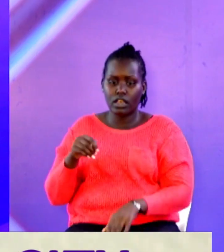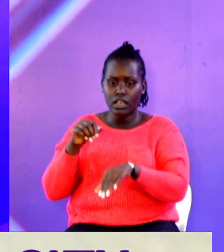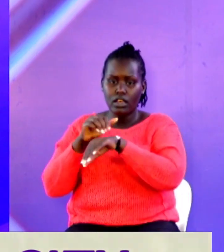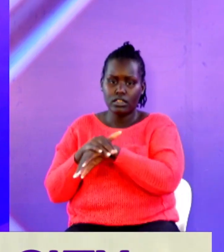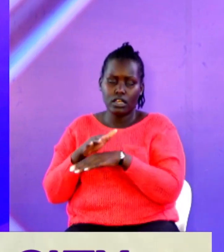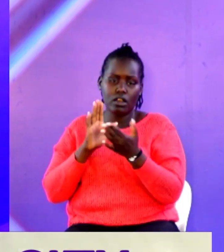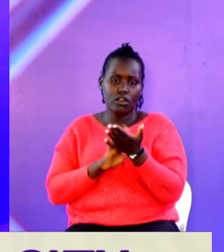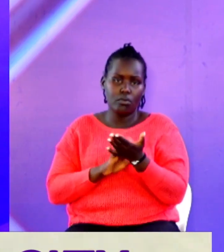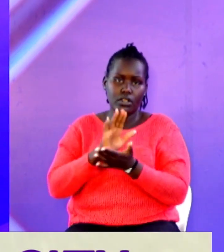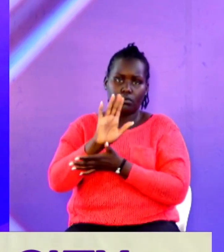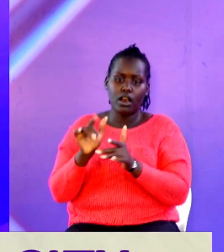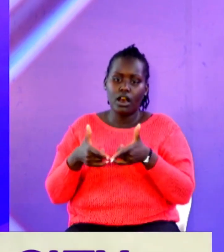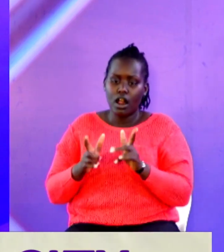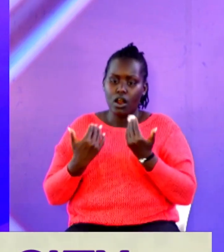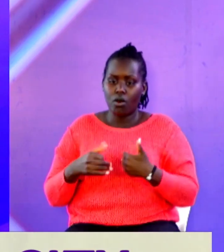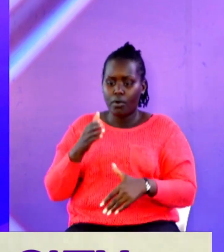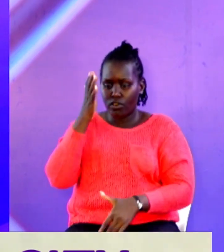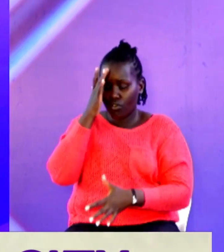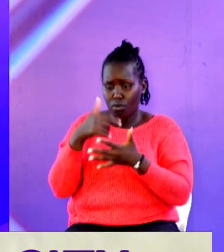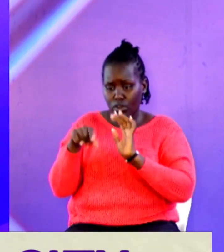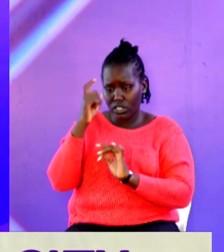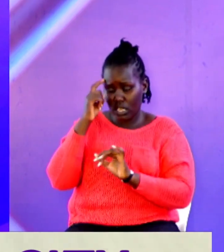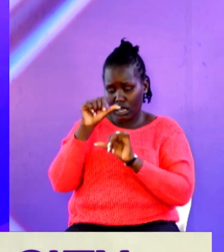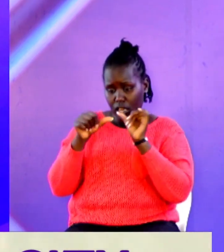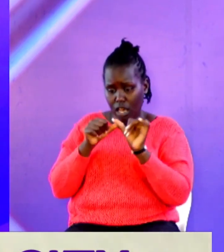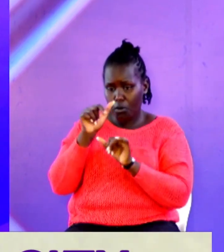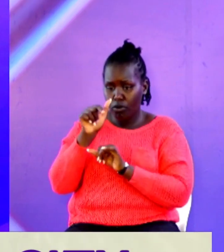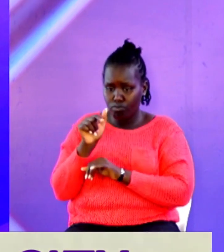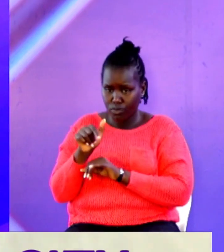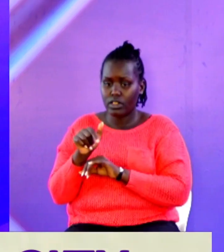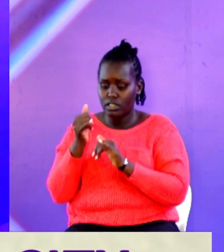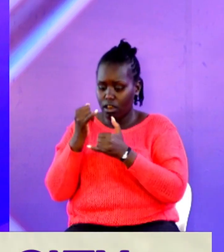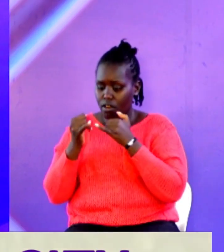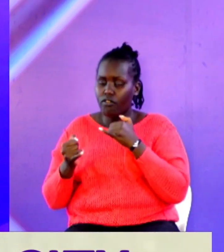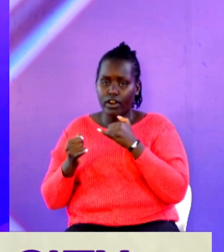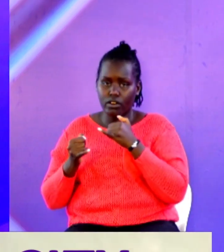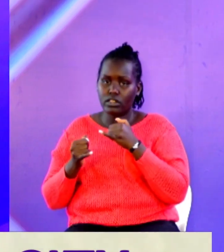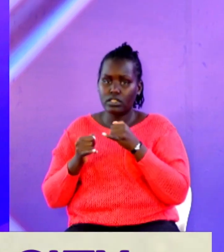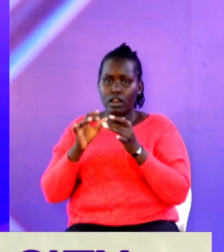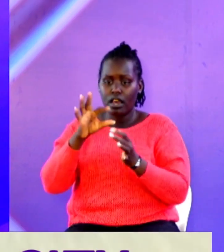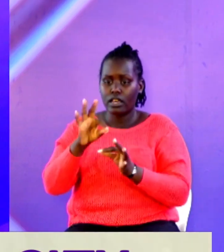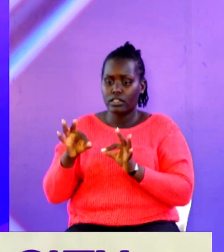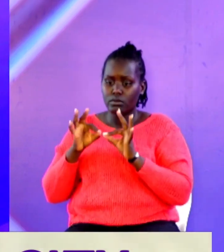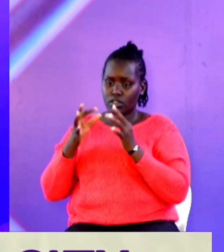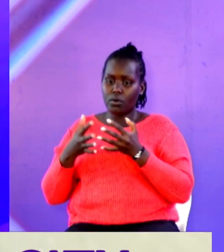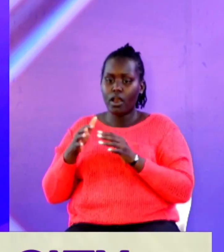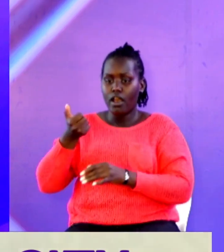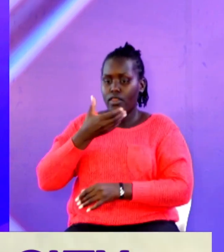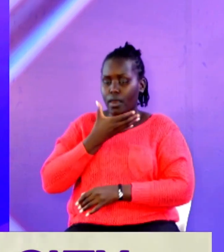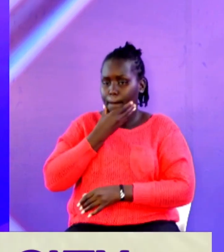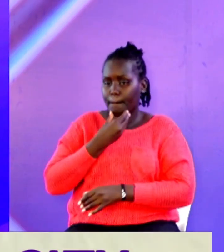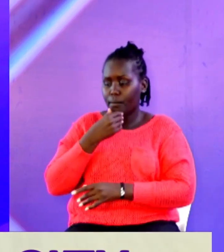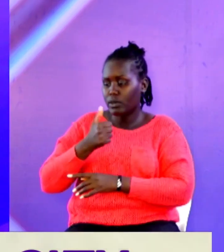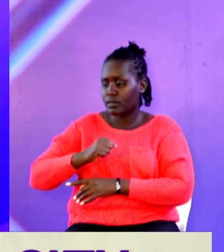comments. Let me know what you are thinking about these finals, especially in the boys side,